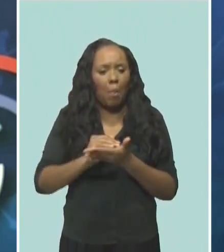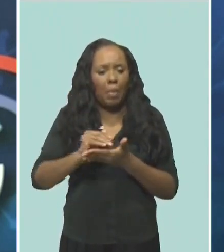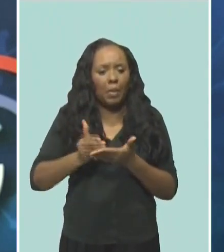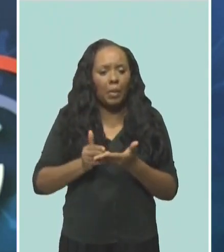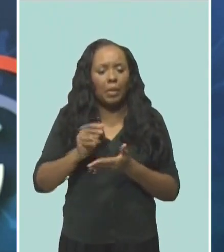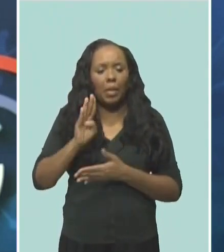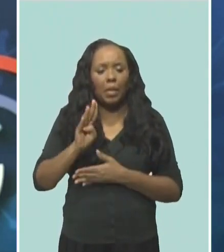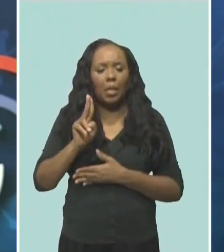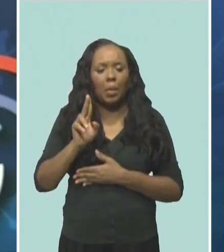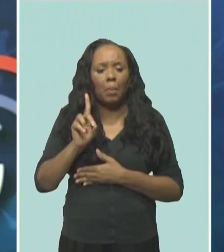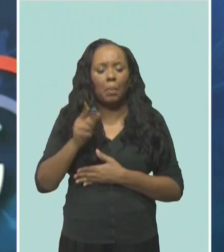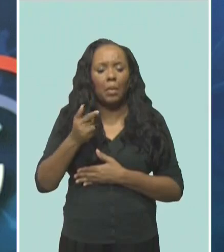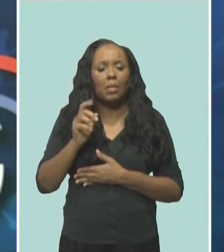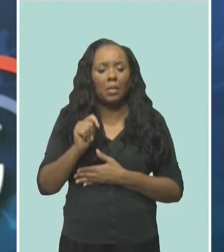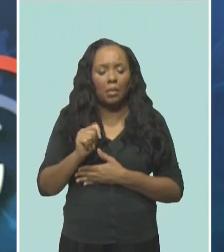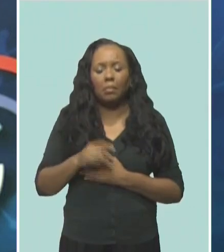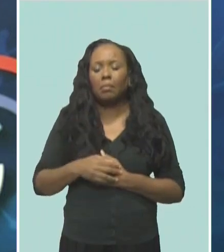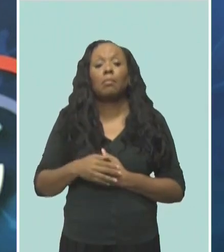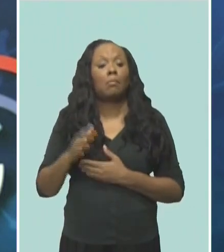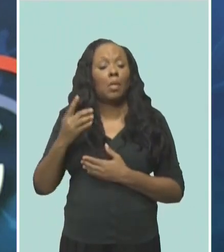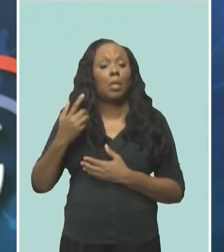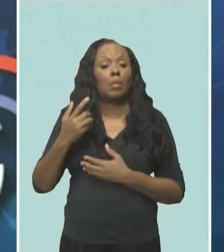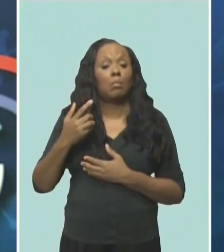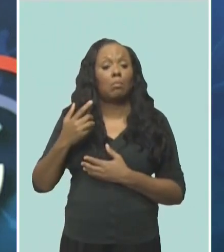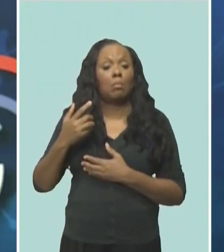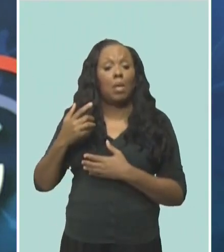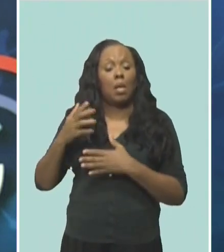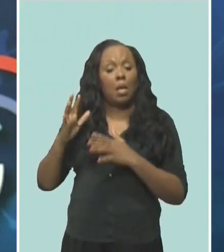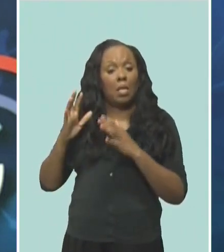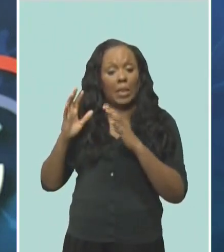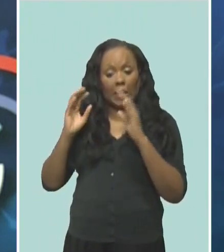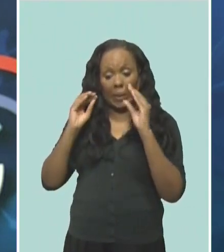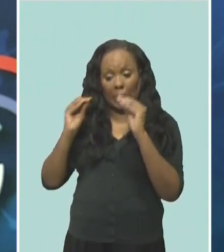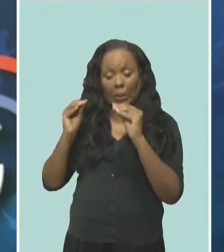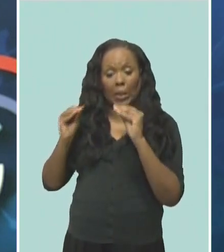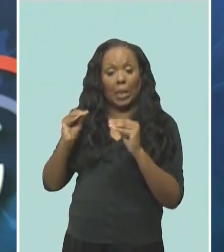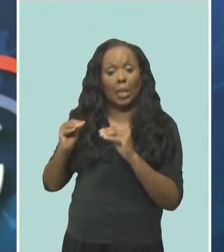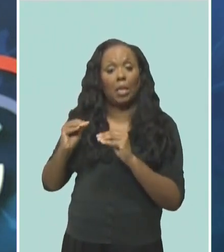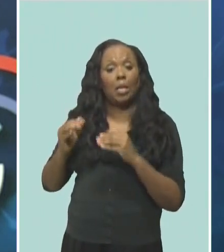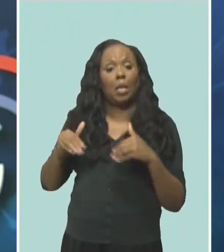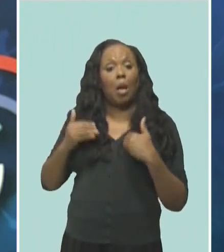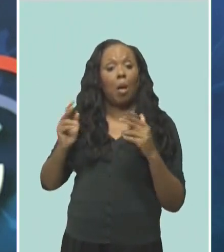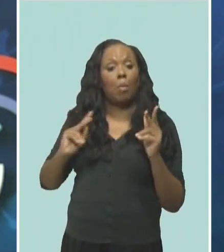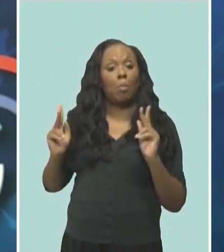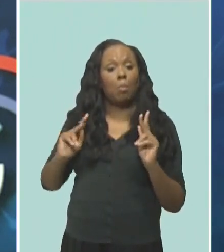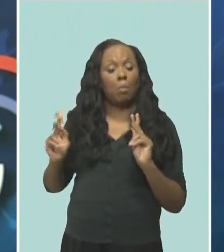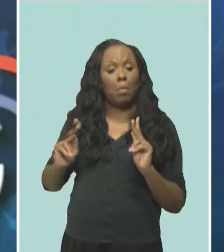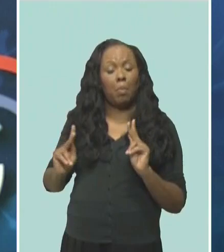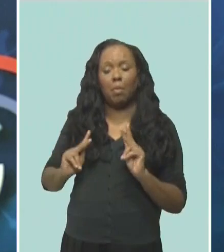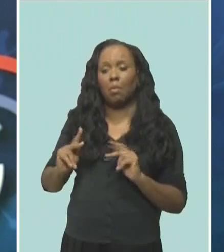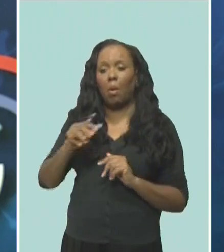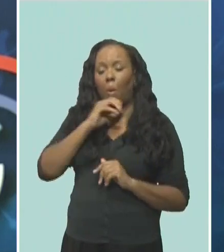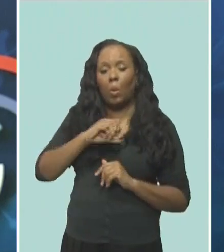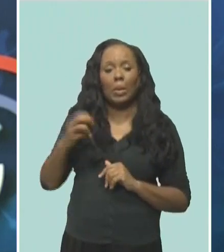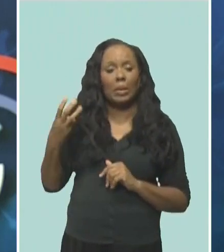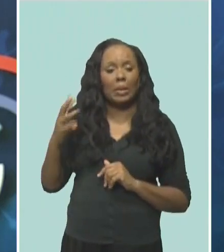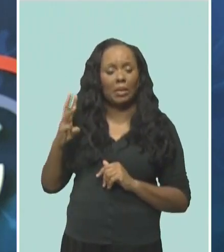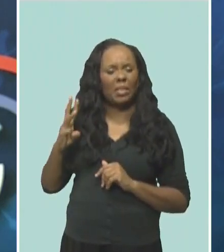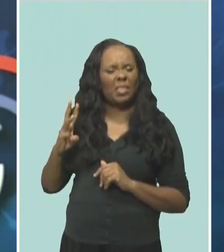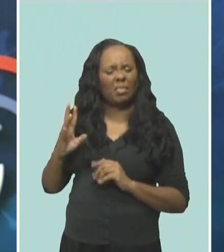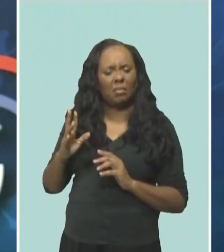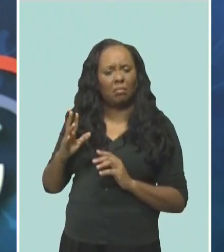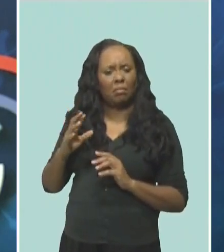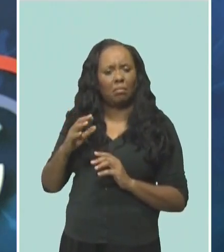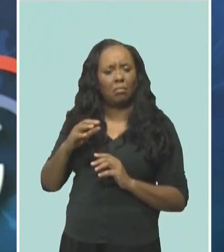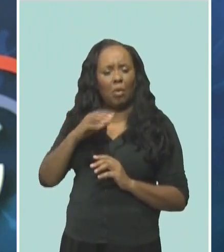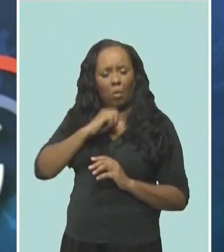Enterprises Limited. The mostly 16-year-olds of the Parkinson Memorial School heard presentations from the company's Chief Executive Officer,